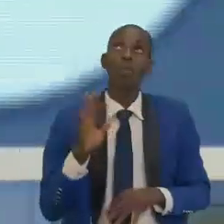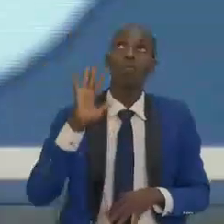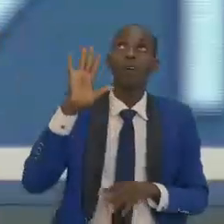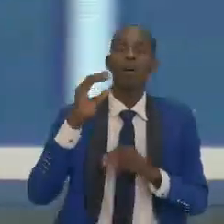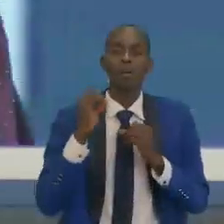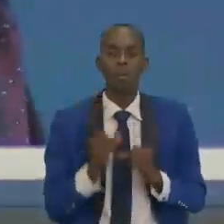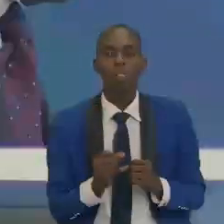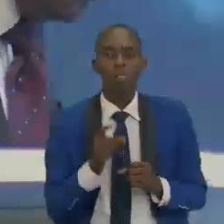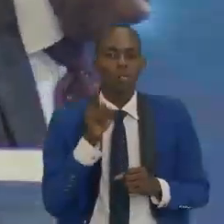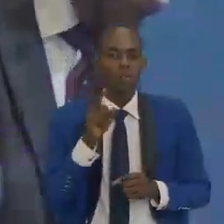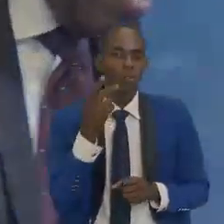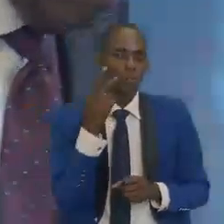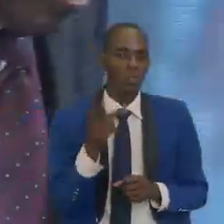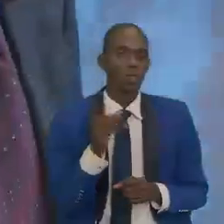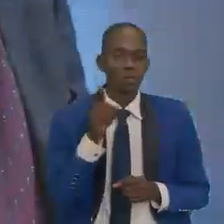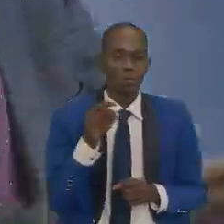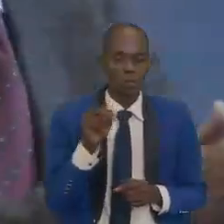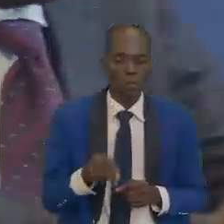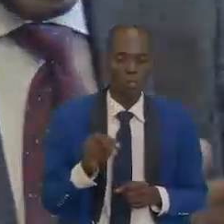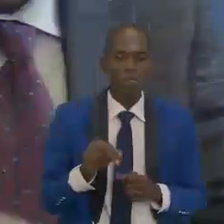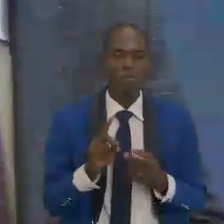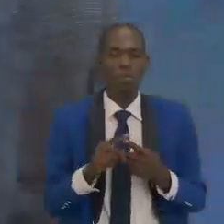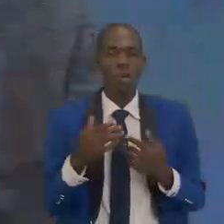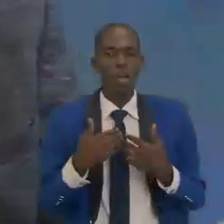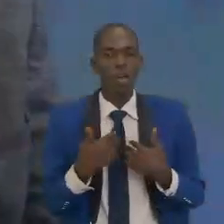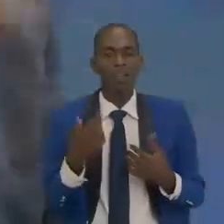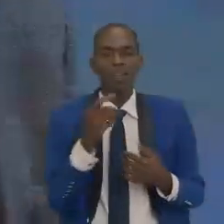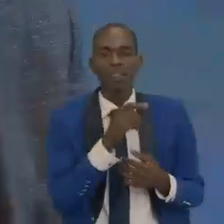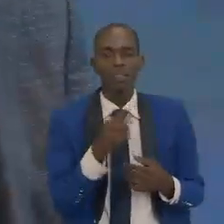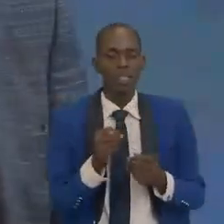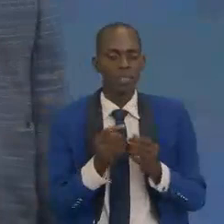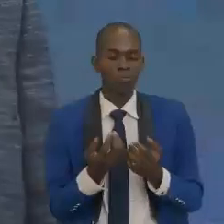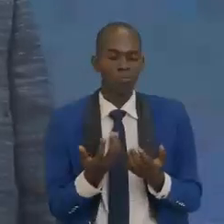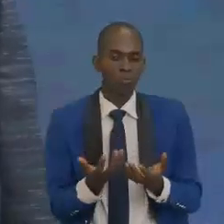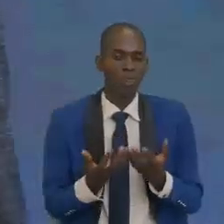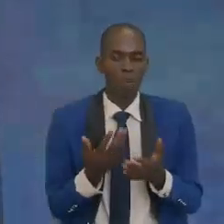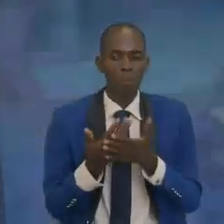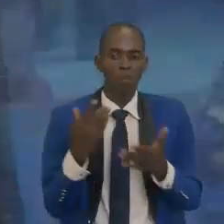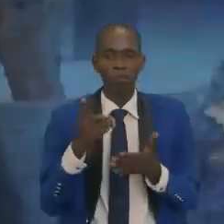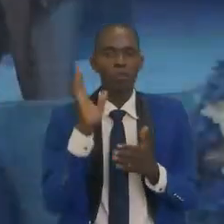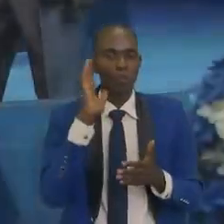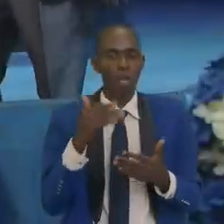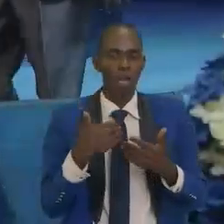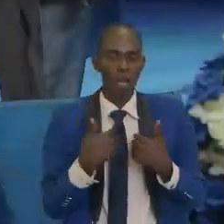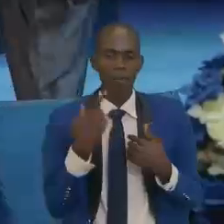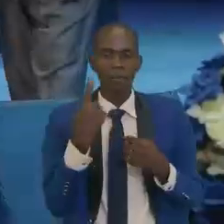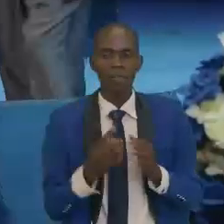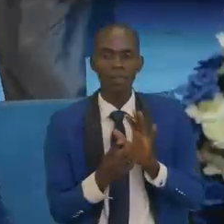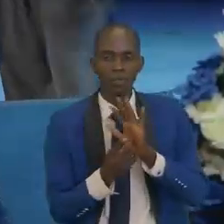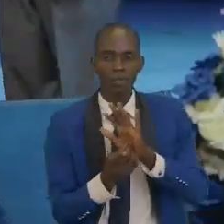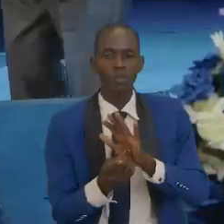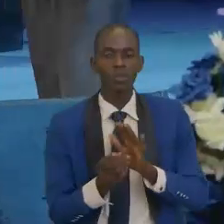You see, you have to have a desire before you have the demonstration.